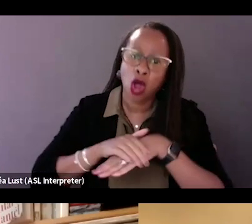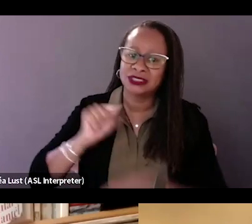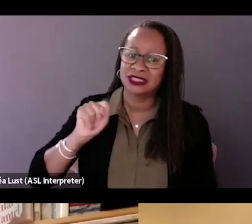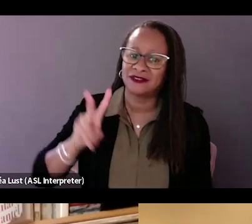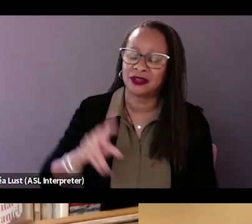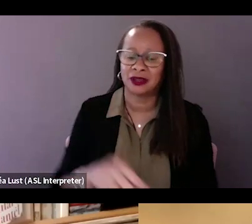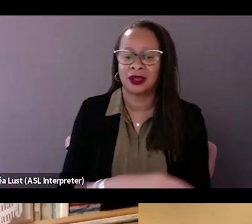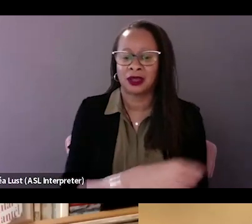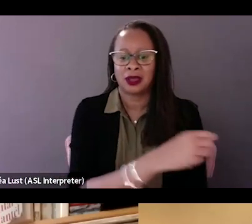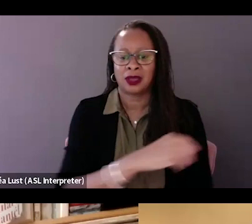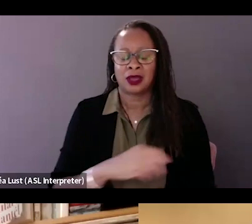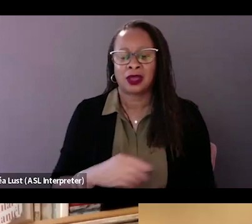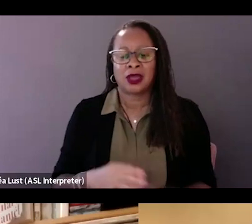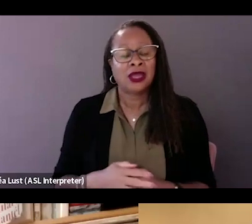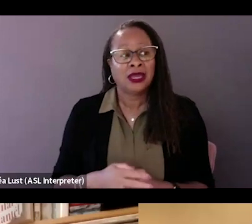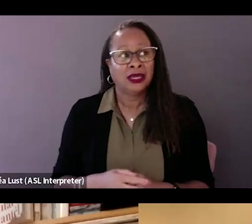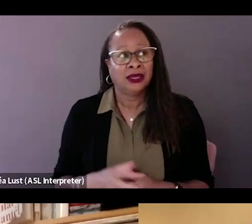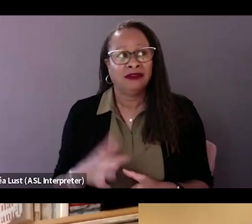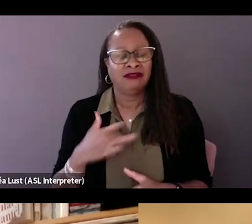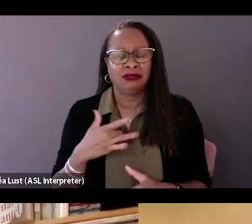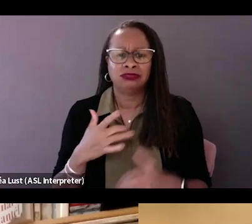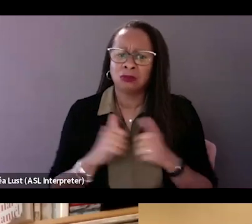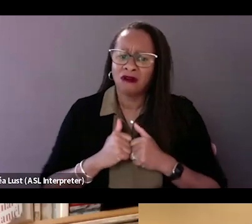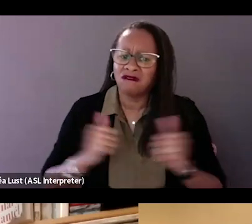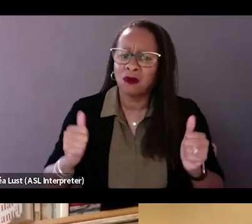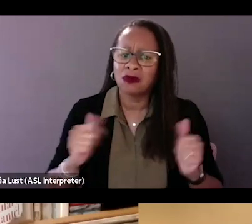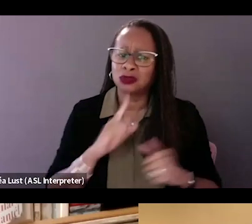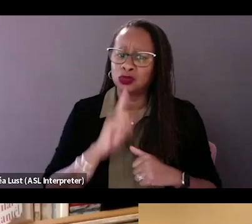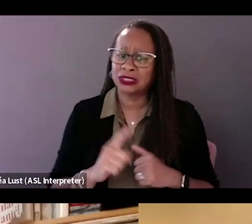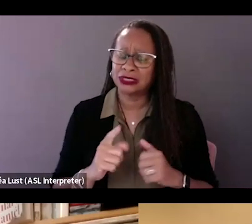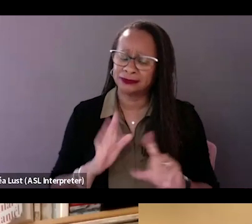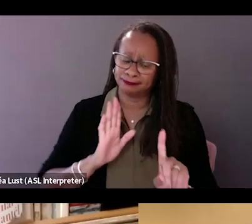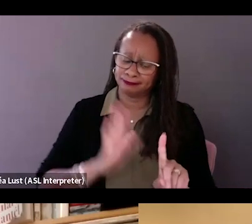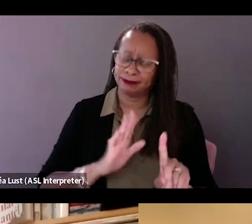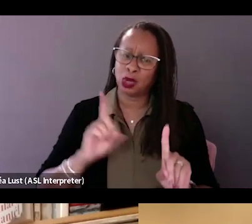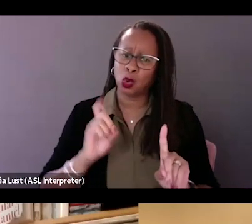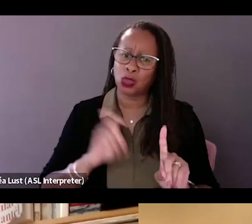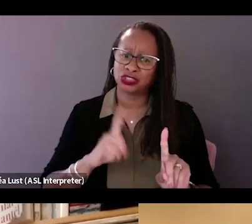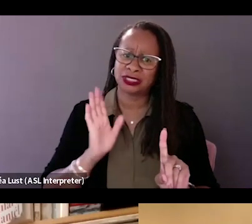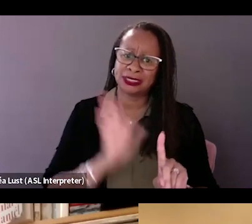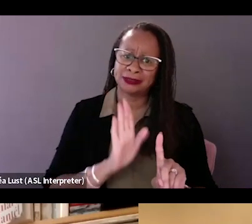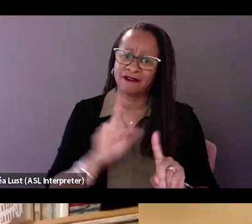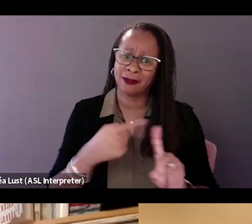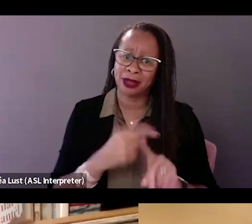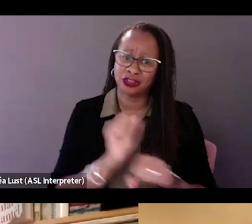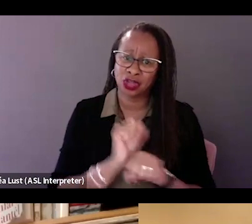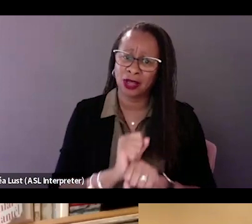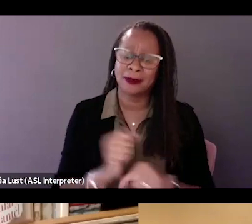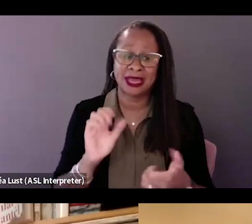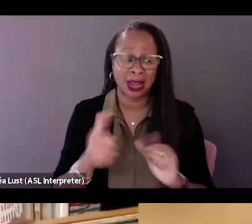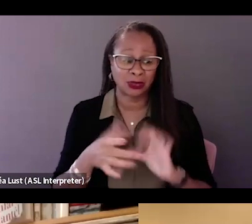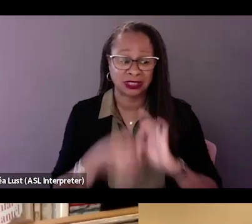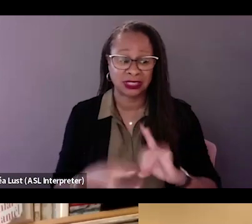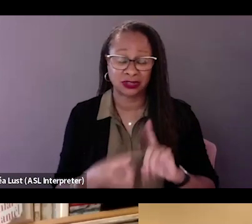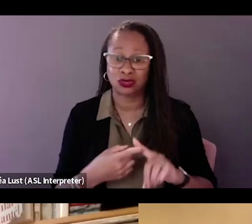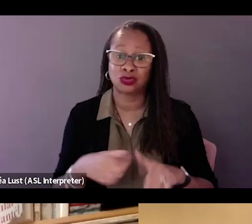going through a sort of vulnerable phase of questioning his own relevance And I found that to be an interesting place